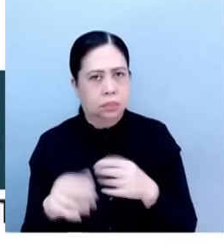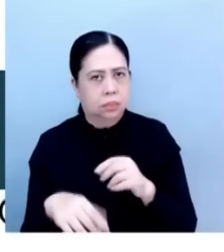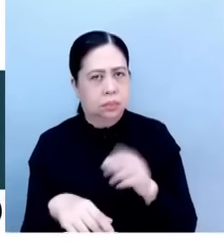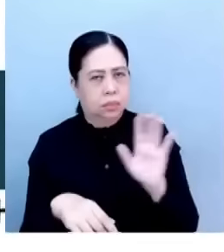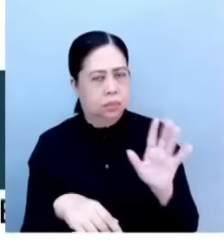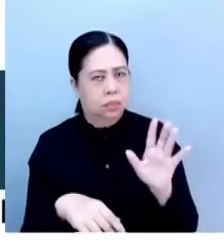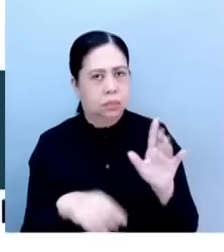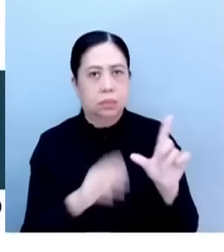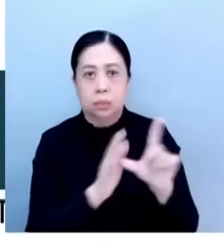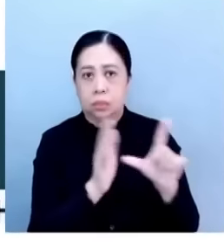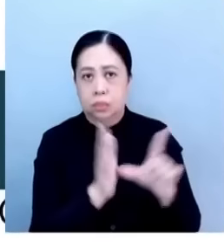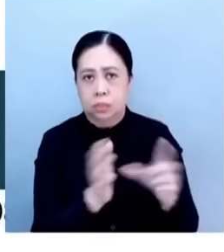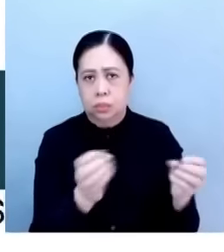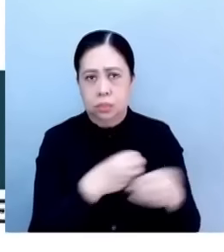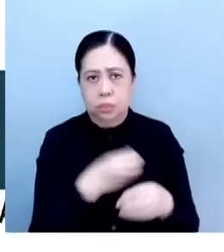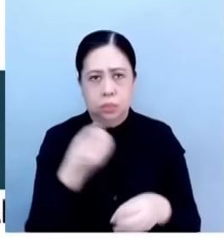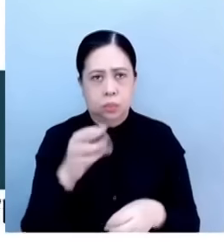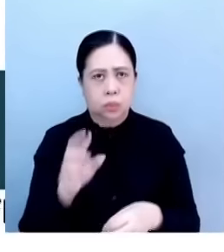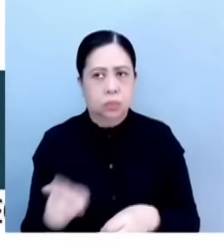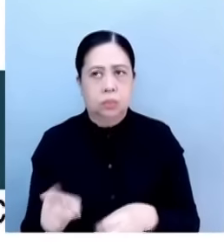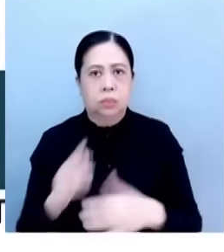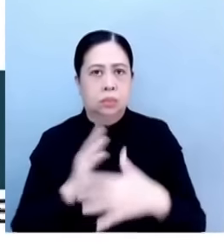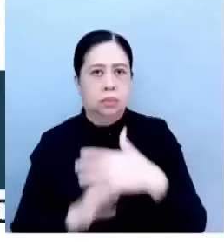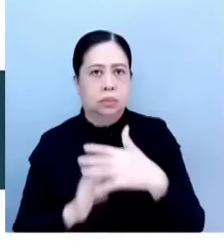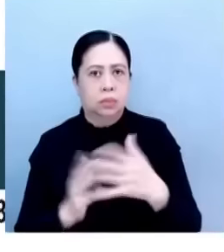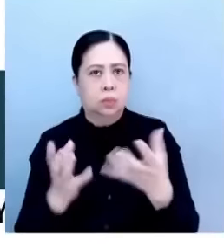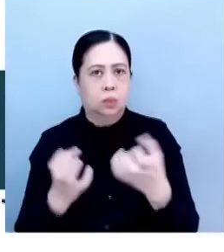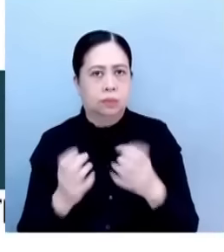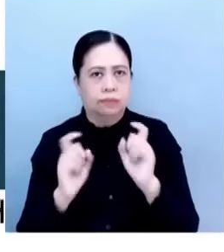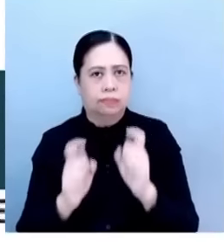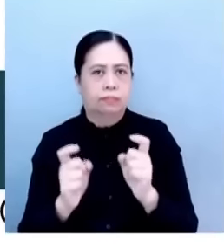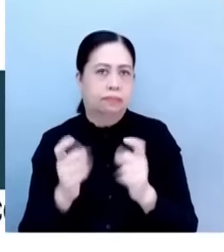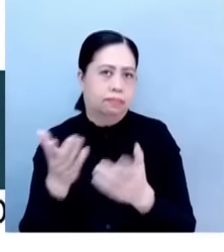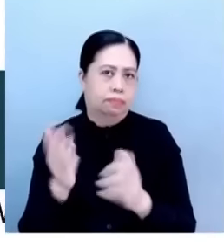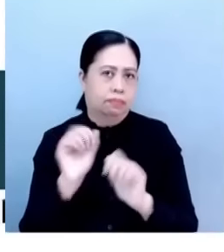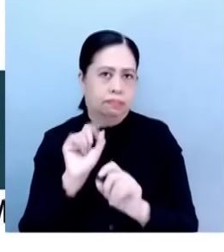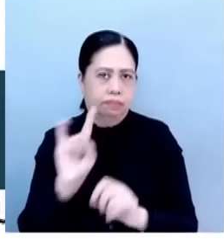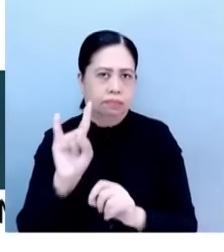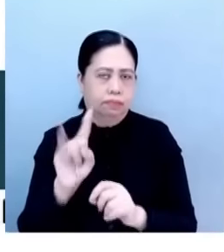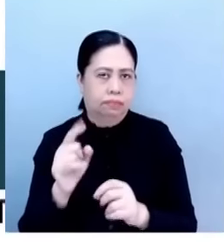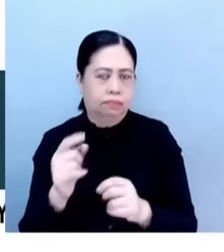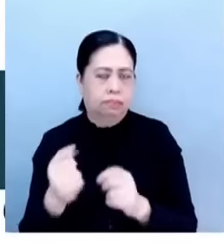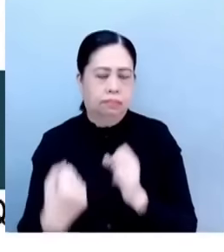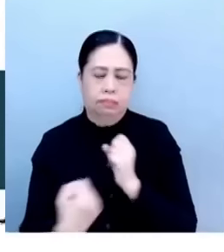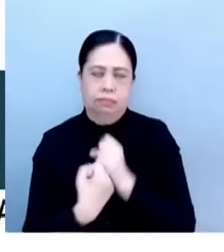firm first, or did your client say, we want an ad out there, help us do it?